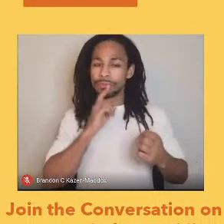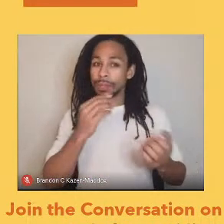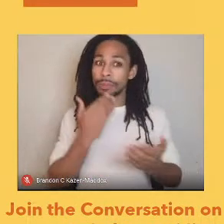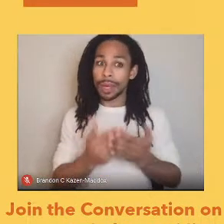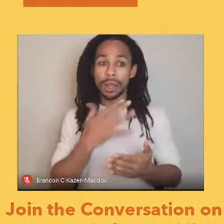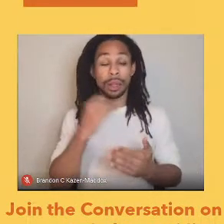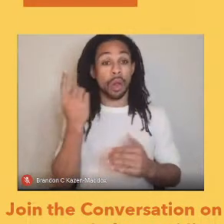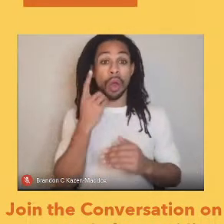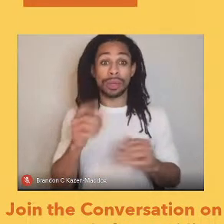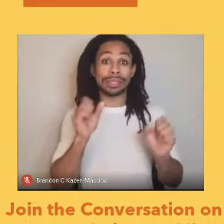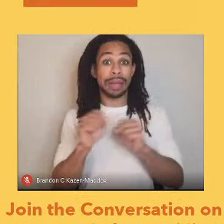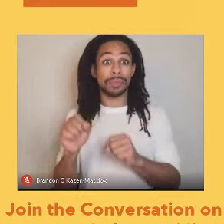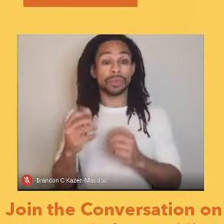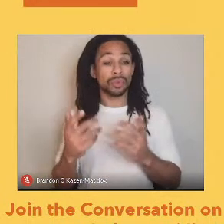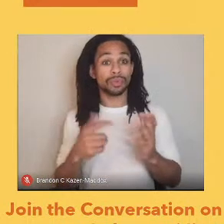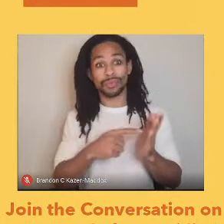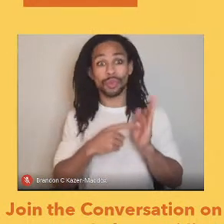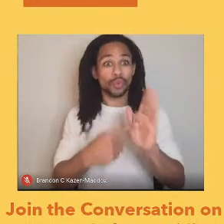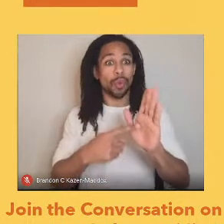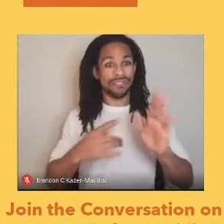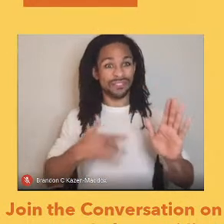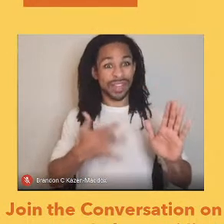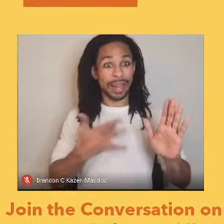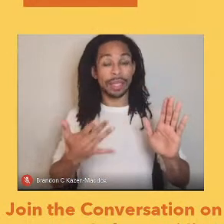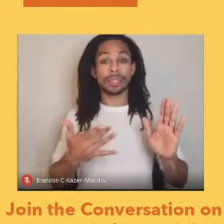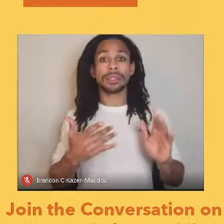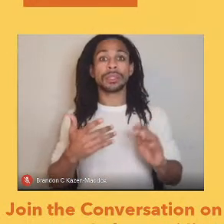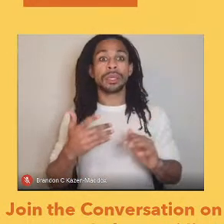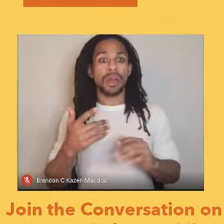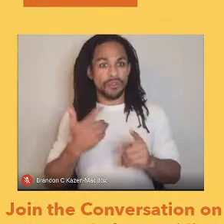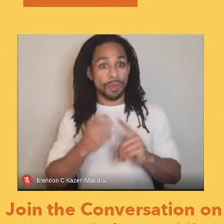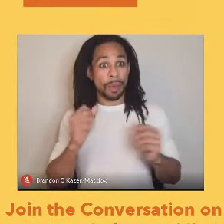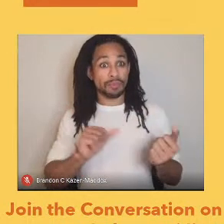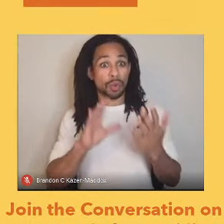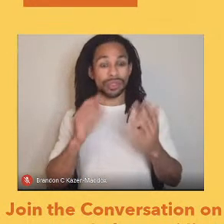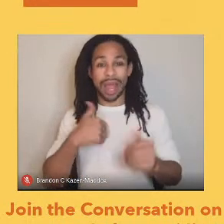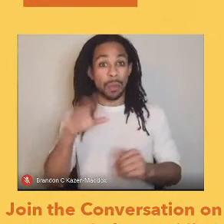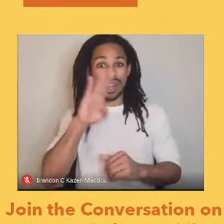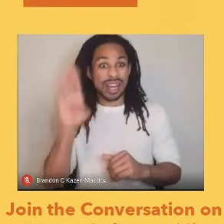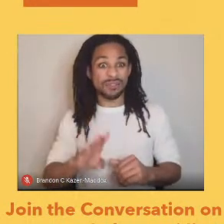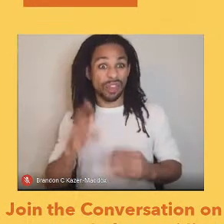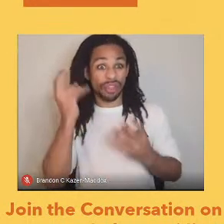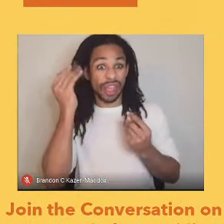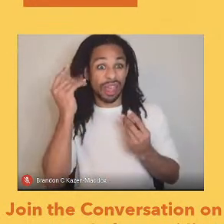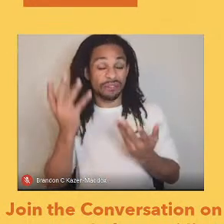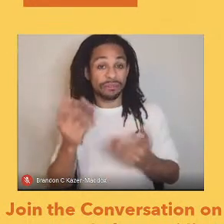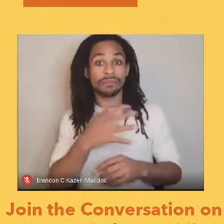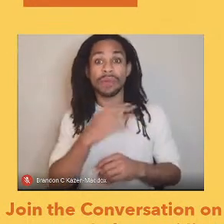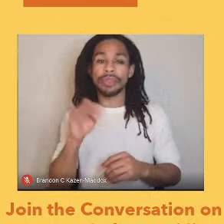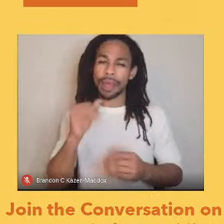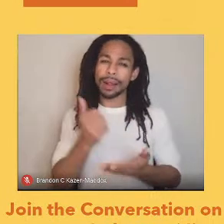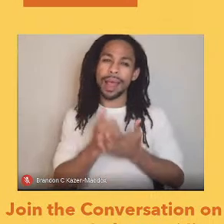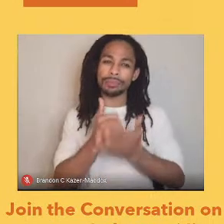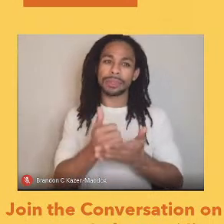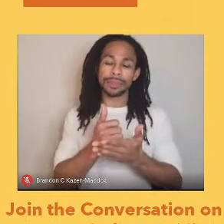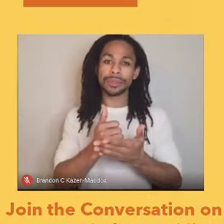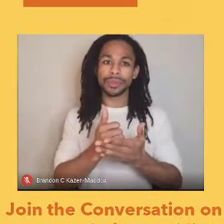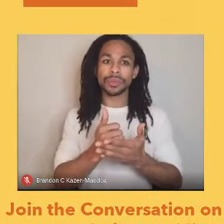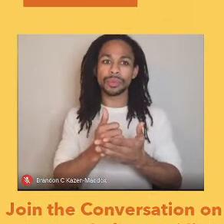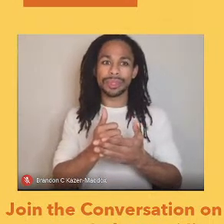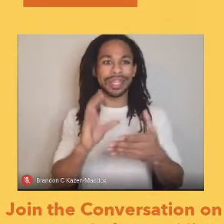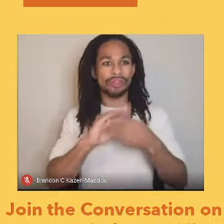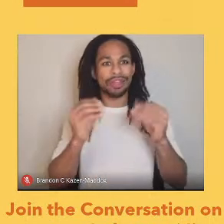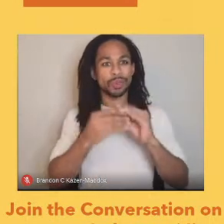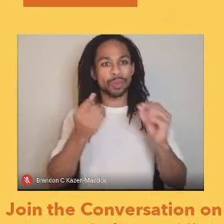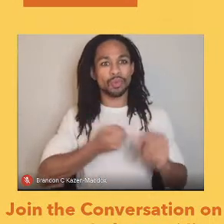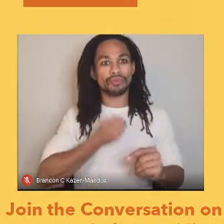the feelings in ways that approaches I definitely never would have thought of. And it just helps tell the story, not to